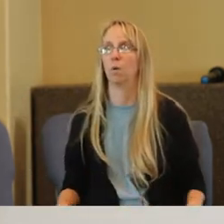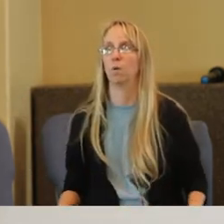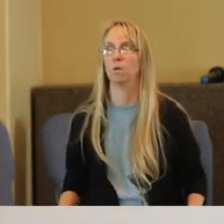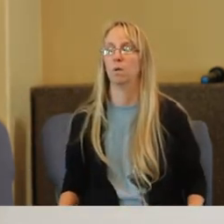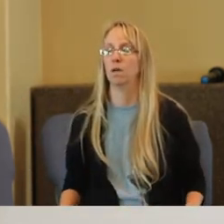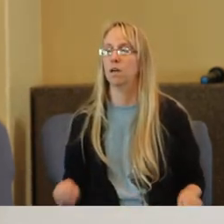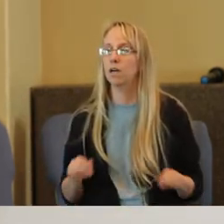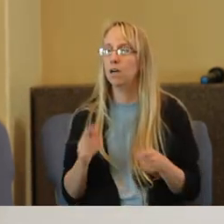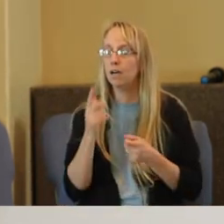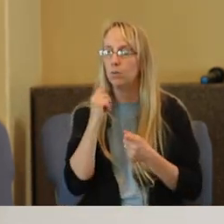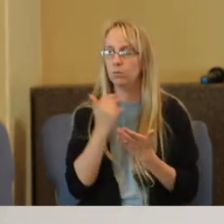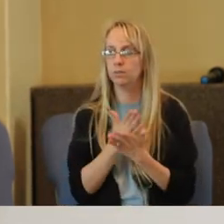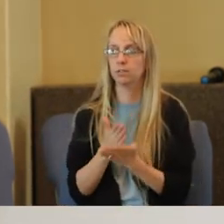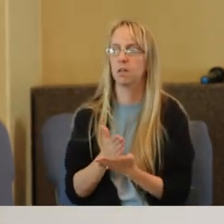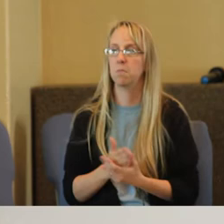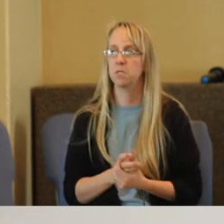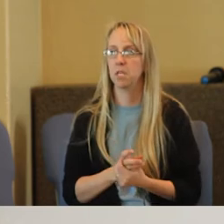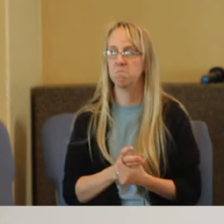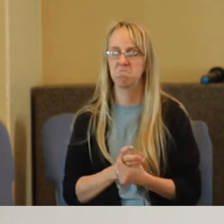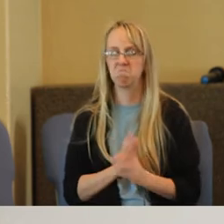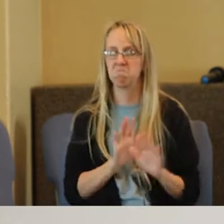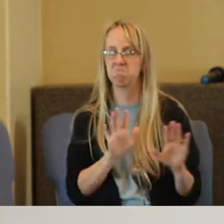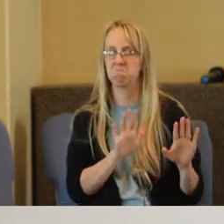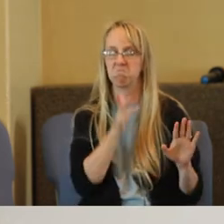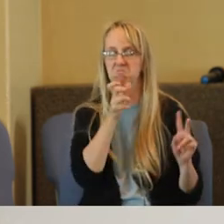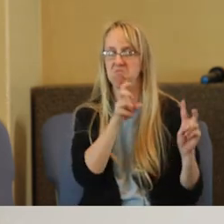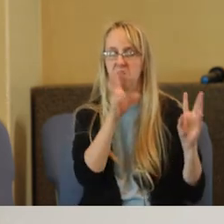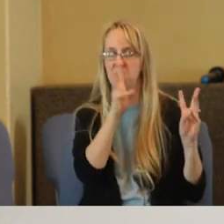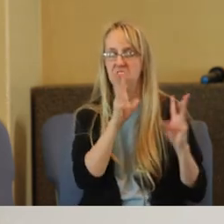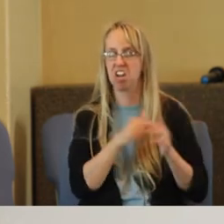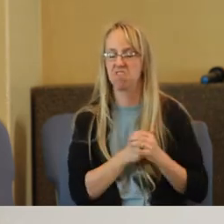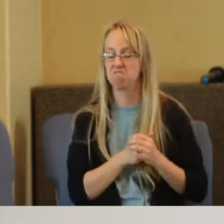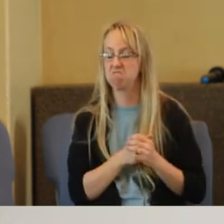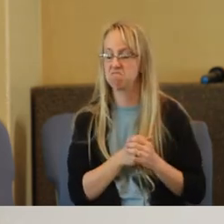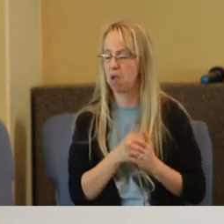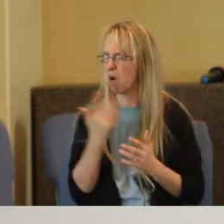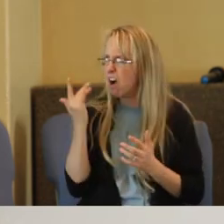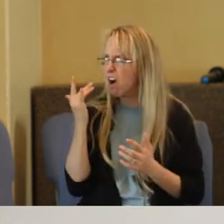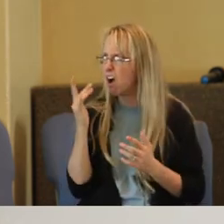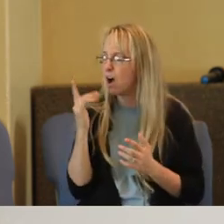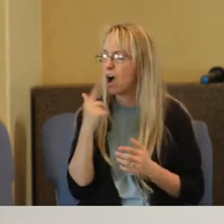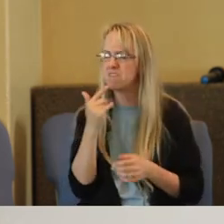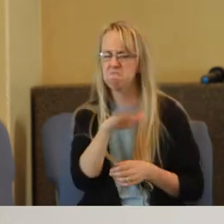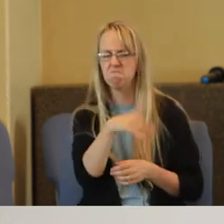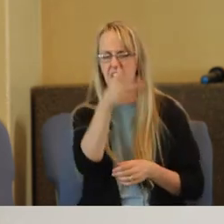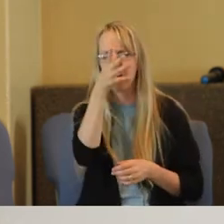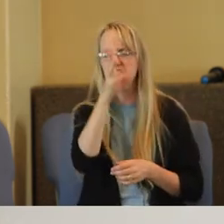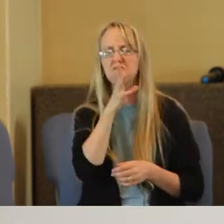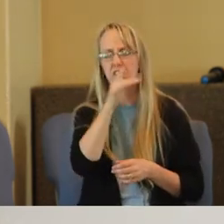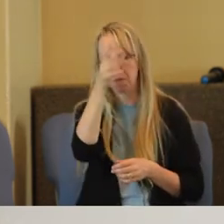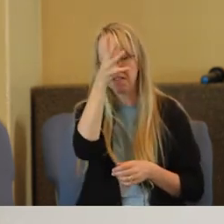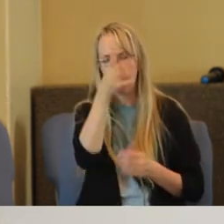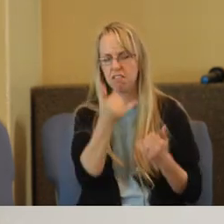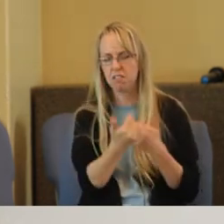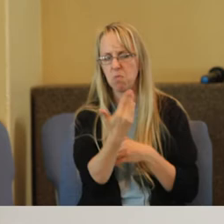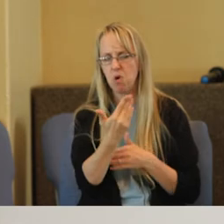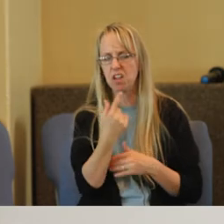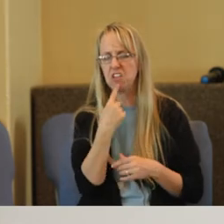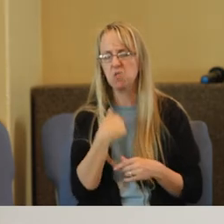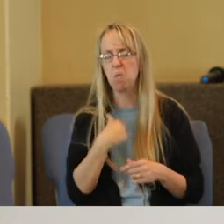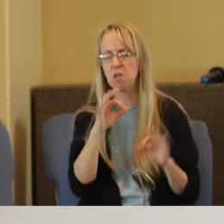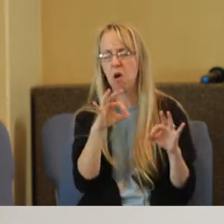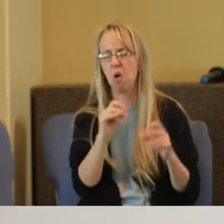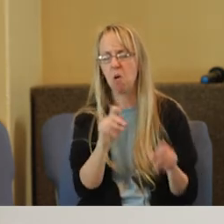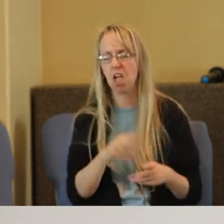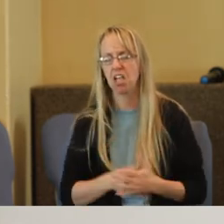said, folks, we don't need to worry about this. They said, why not? And I said, I talked to my dad this morning. He said it's going to be okay. And they said, you